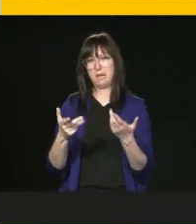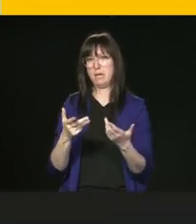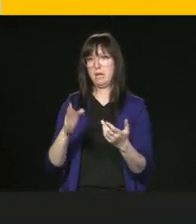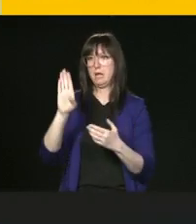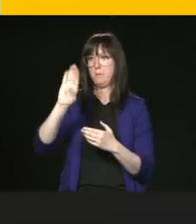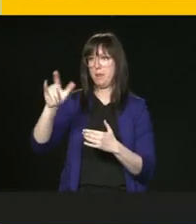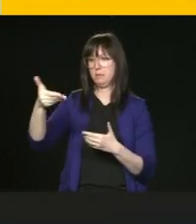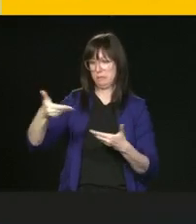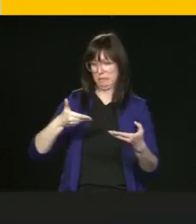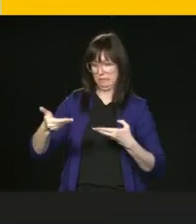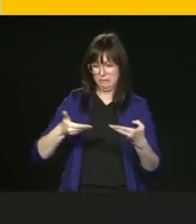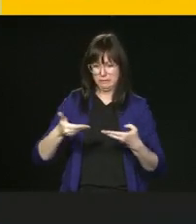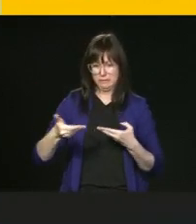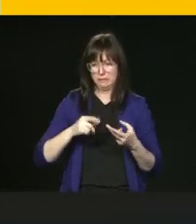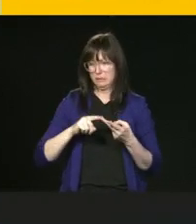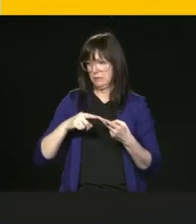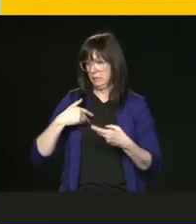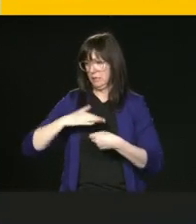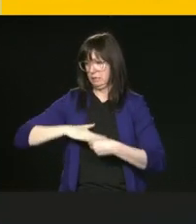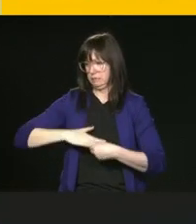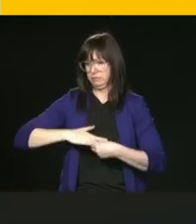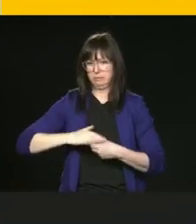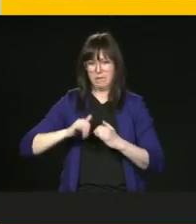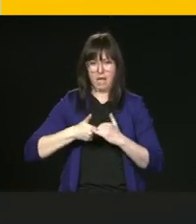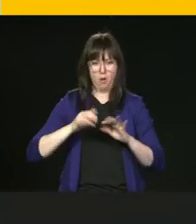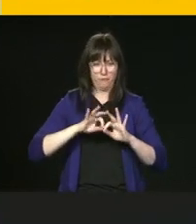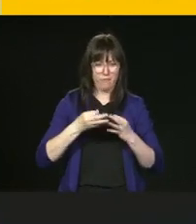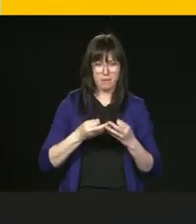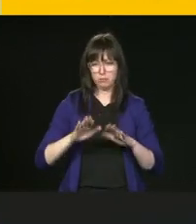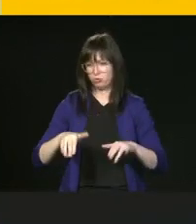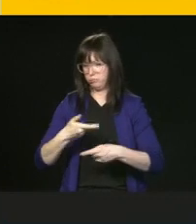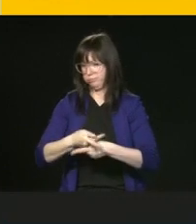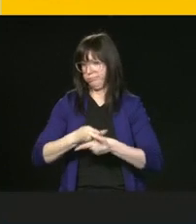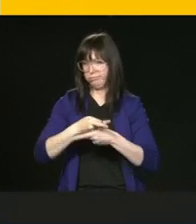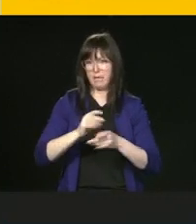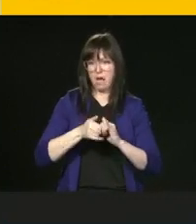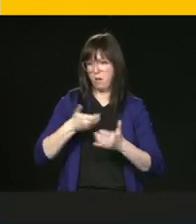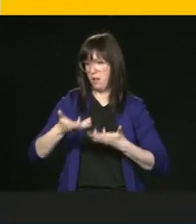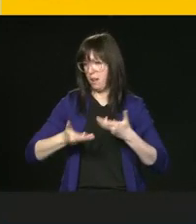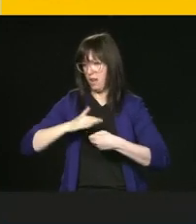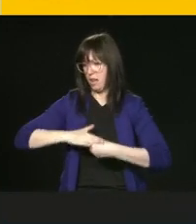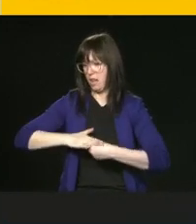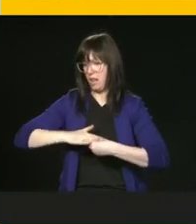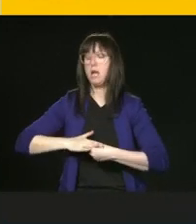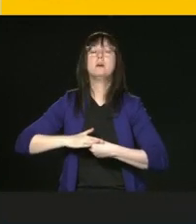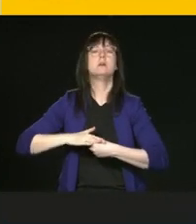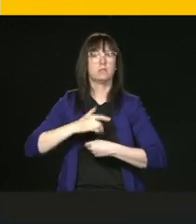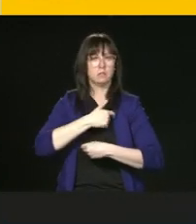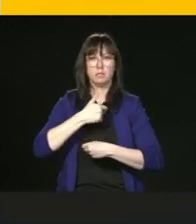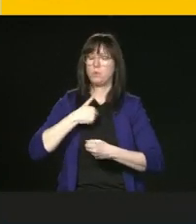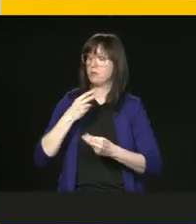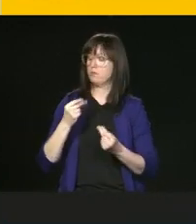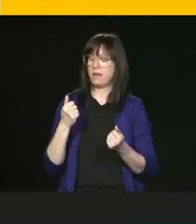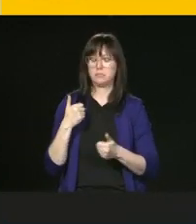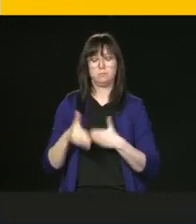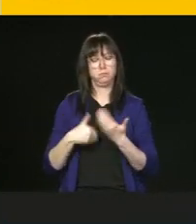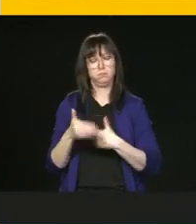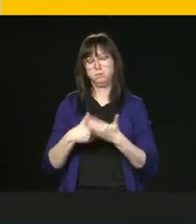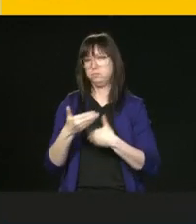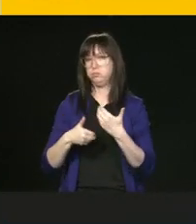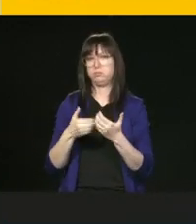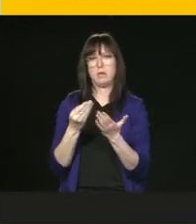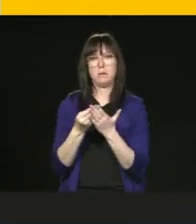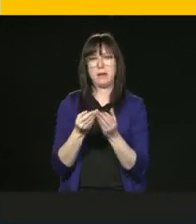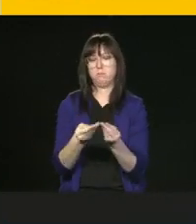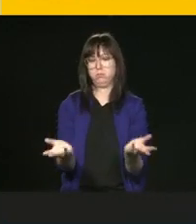coming in, who are facing pressures on caring for their families. That is why we are working extremely quickly to get money out